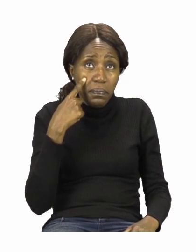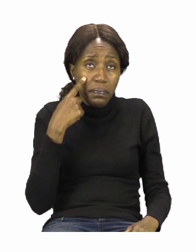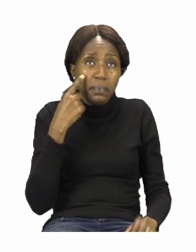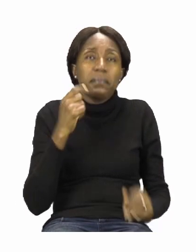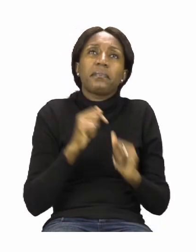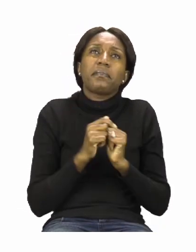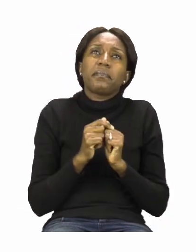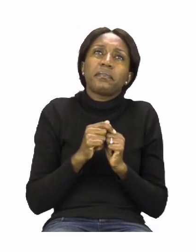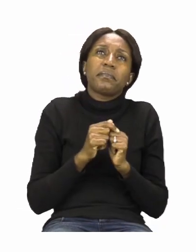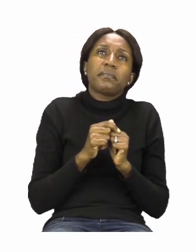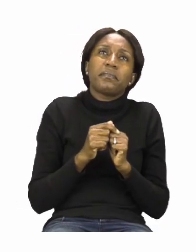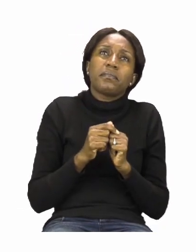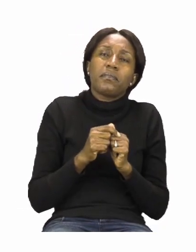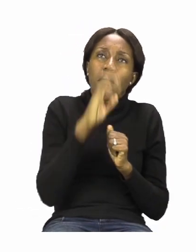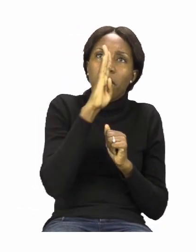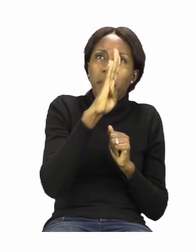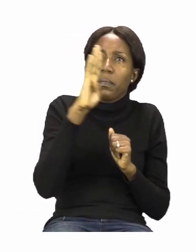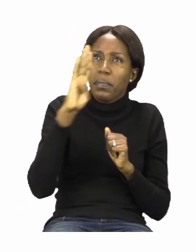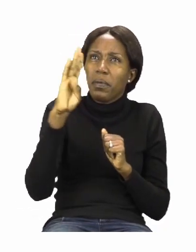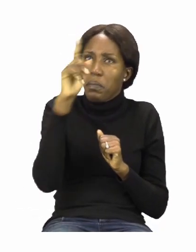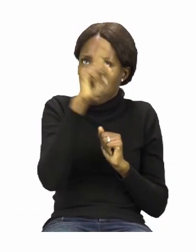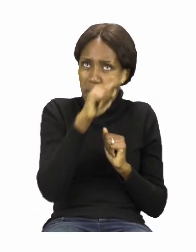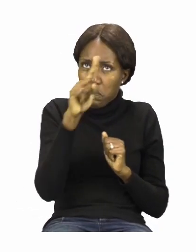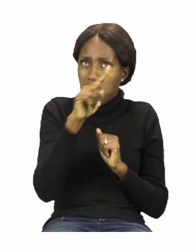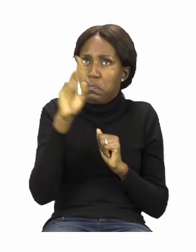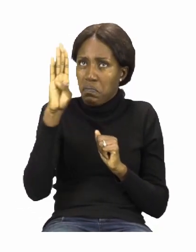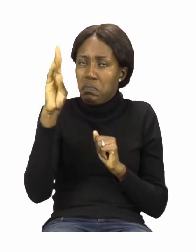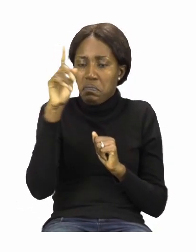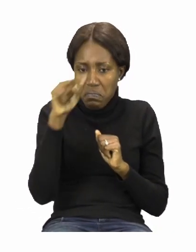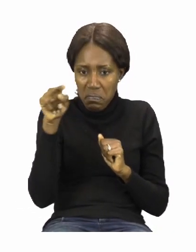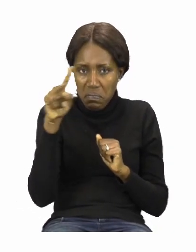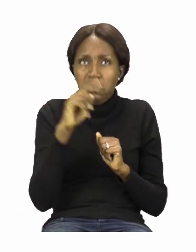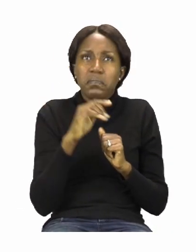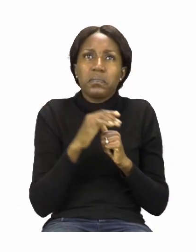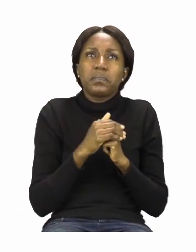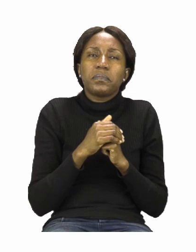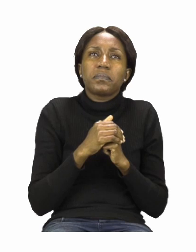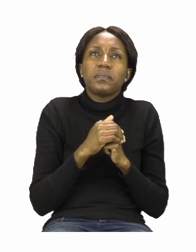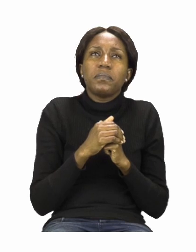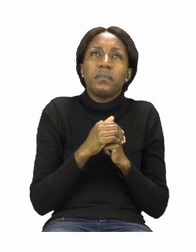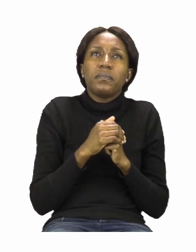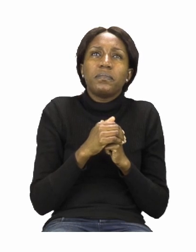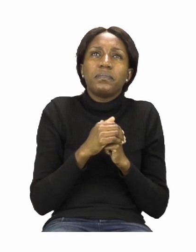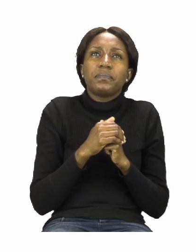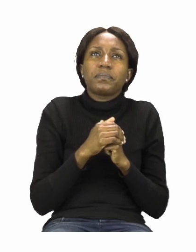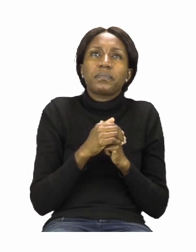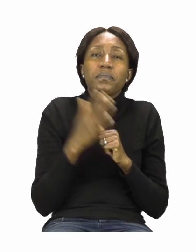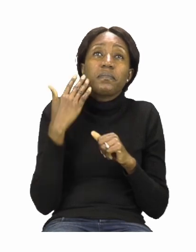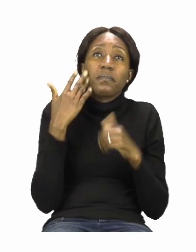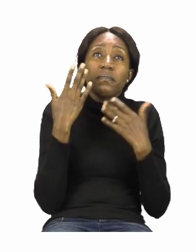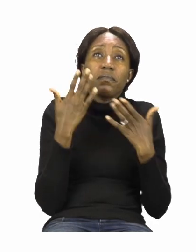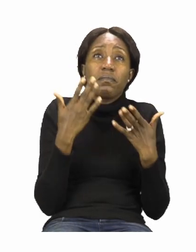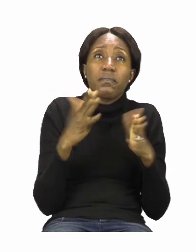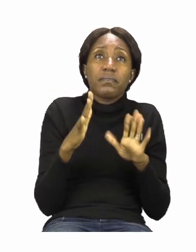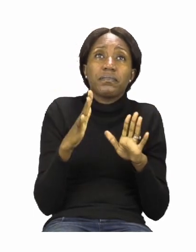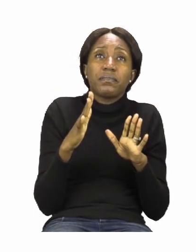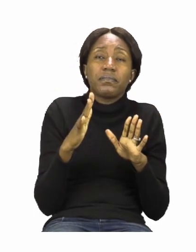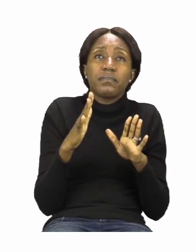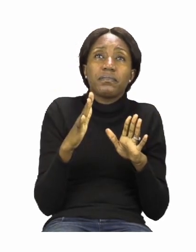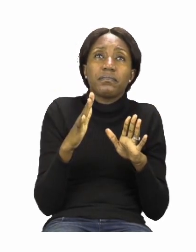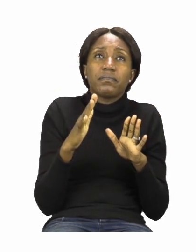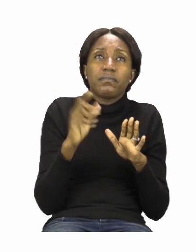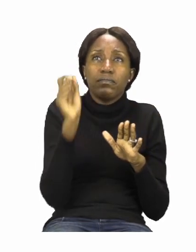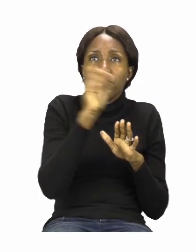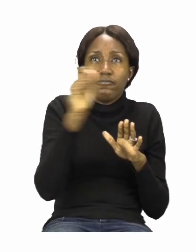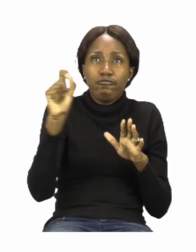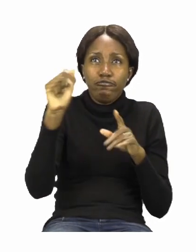to circle all the B sounds there. And then when you are done with your tracing and your